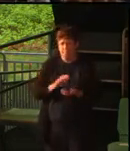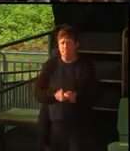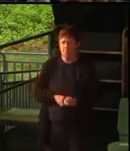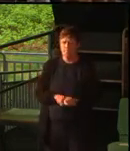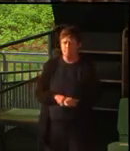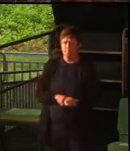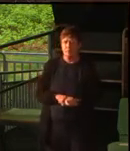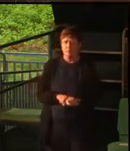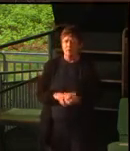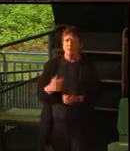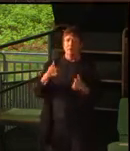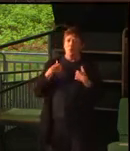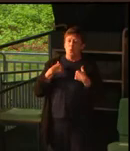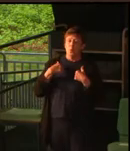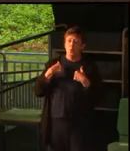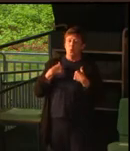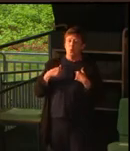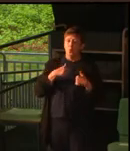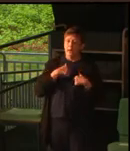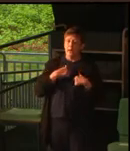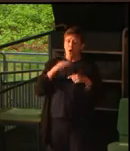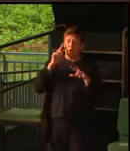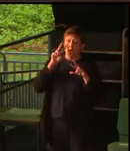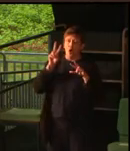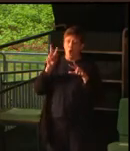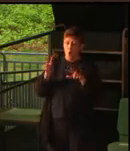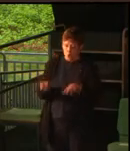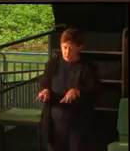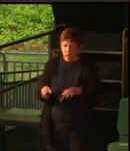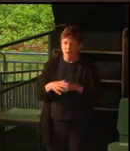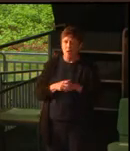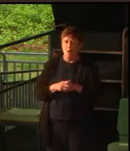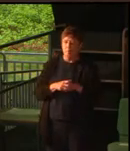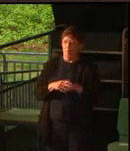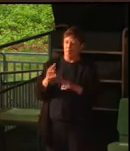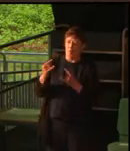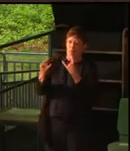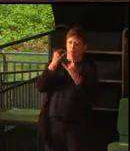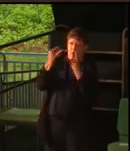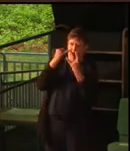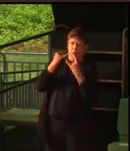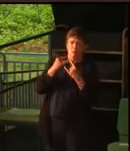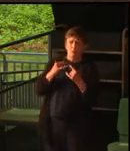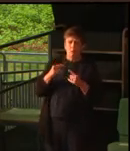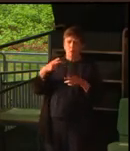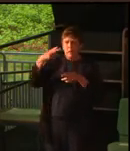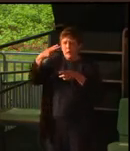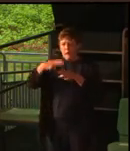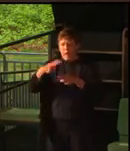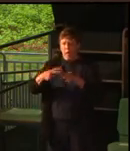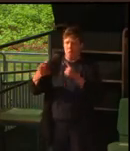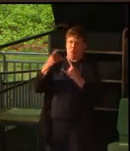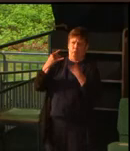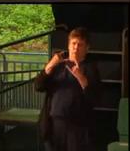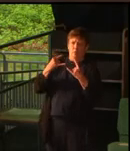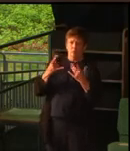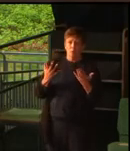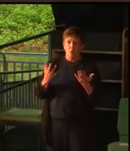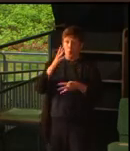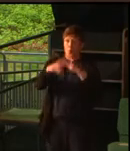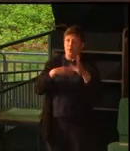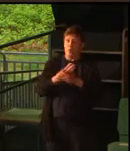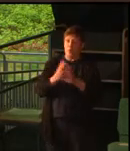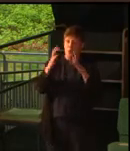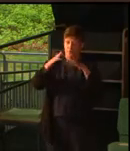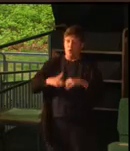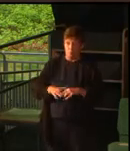We are looked down upon and called ridiculous things like unskilled, or when the world falls apart